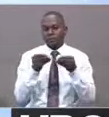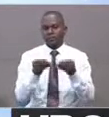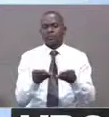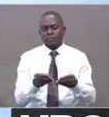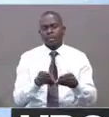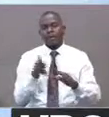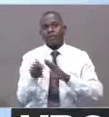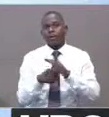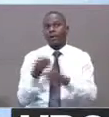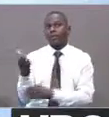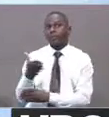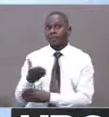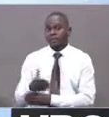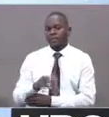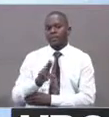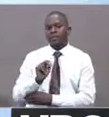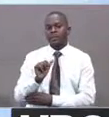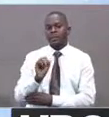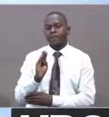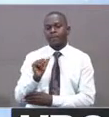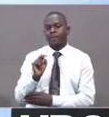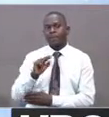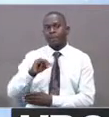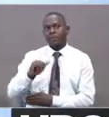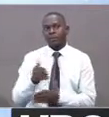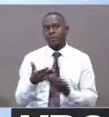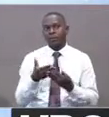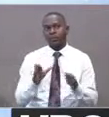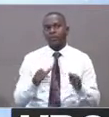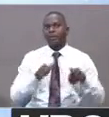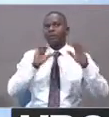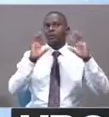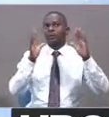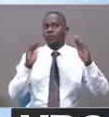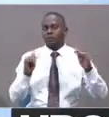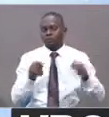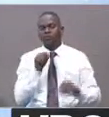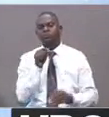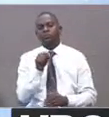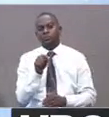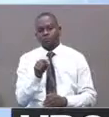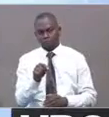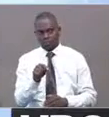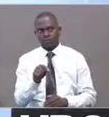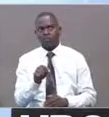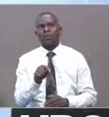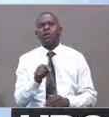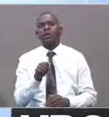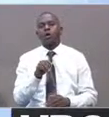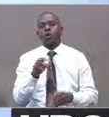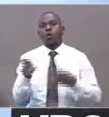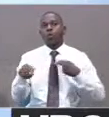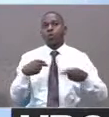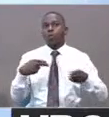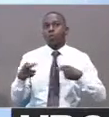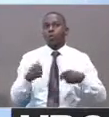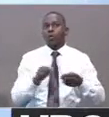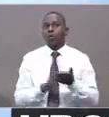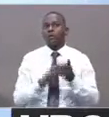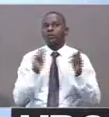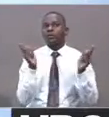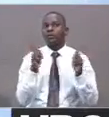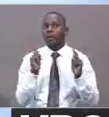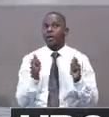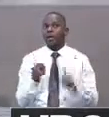Prime Minister, Robin Anabanja, presided over the opening ceremony. The ceremony was held at Wash and Wheels Hotel in Mbale